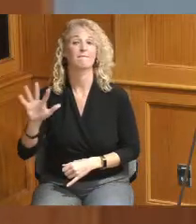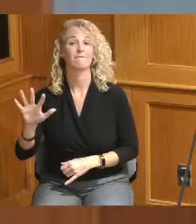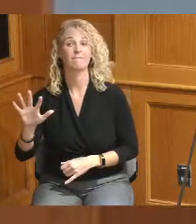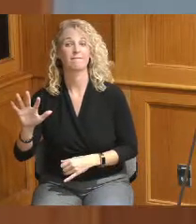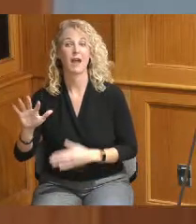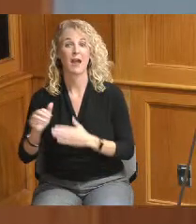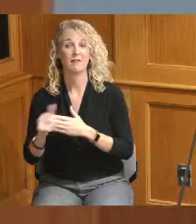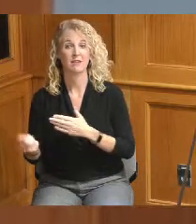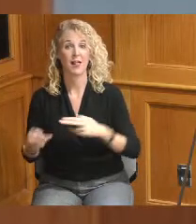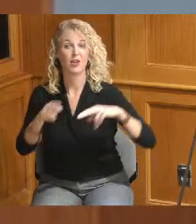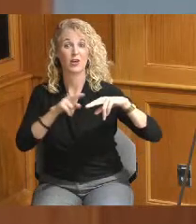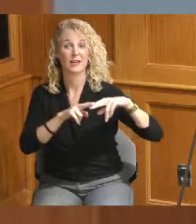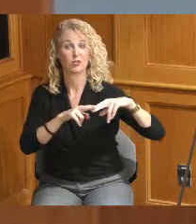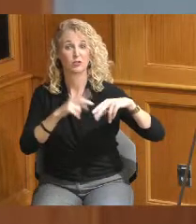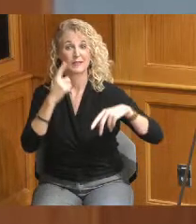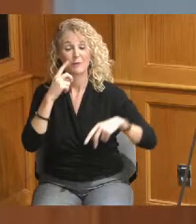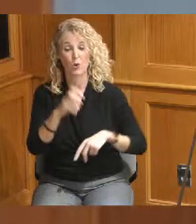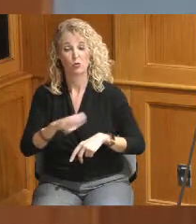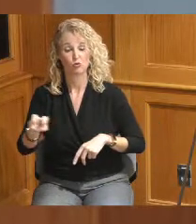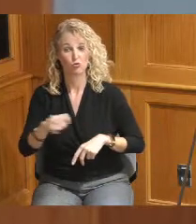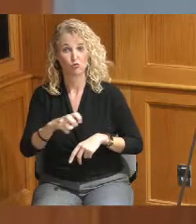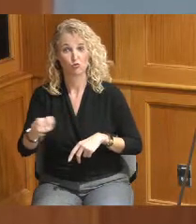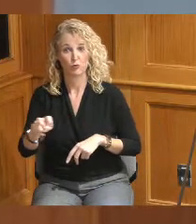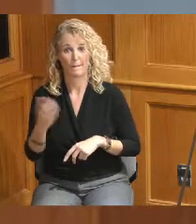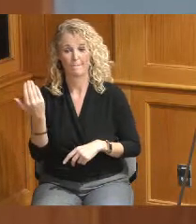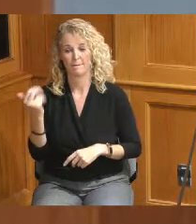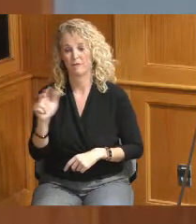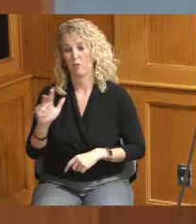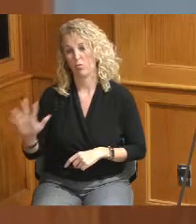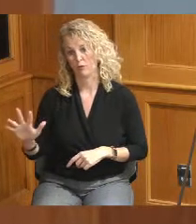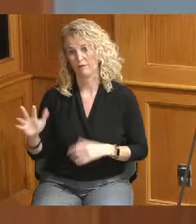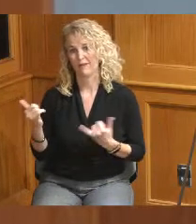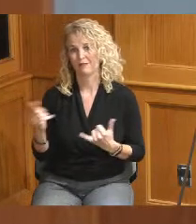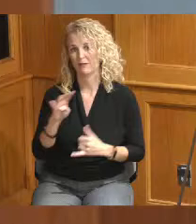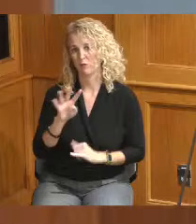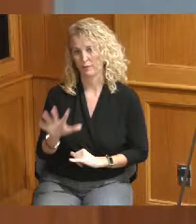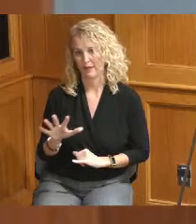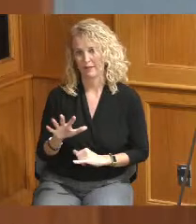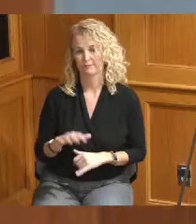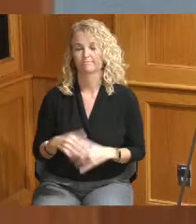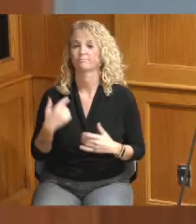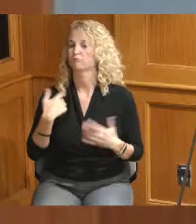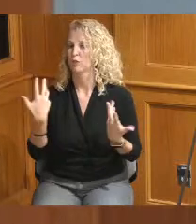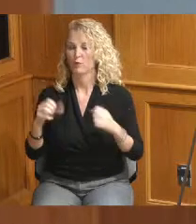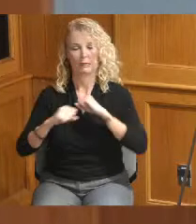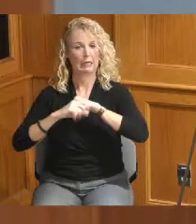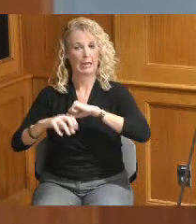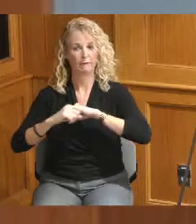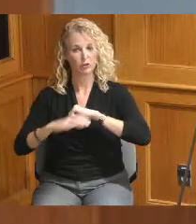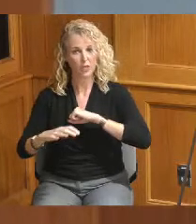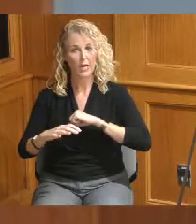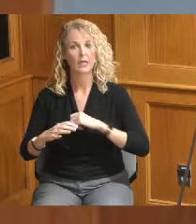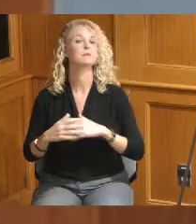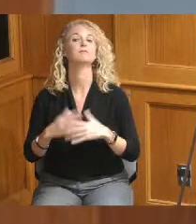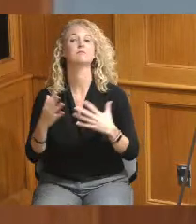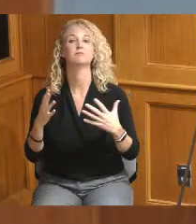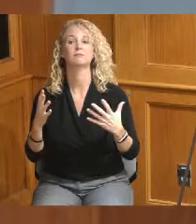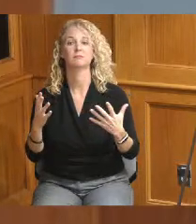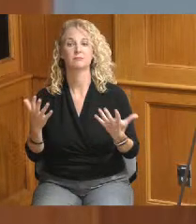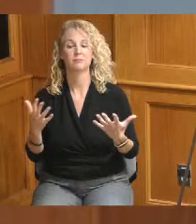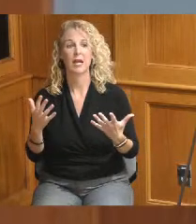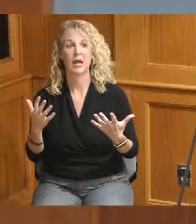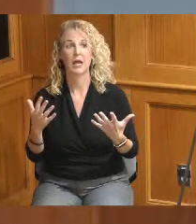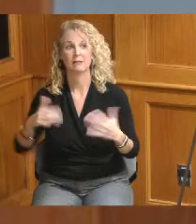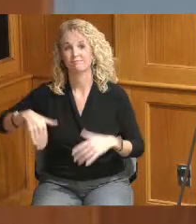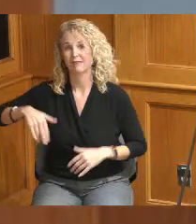on their trip and job fees from $35 to $40. Again, this was advertised. I want to express to the board that I